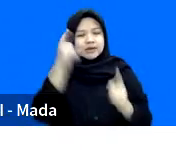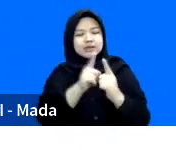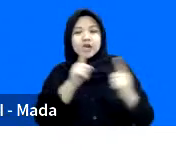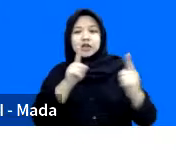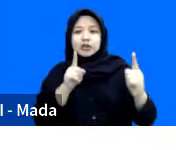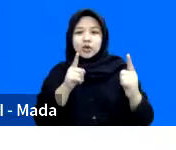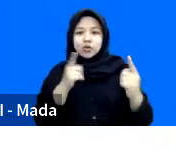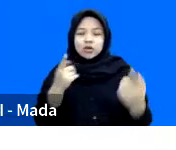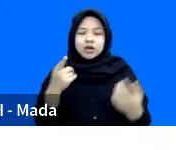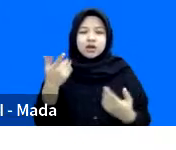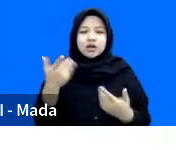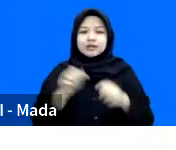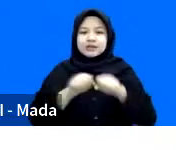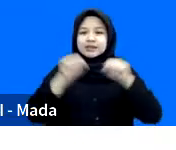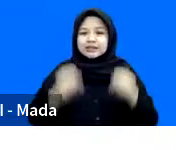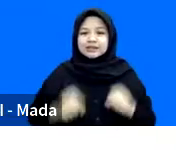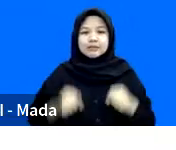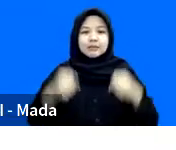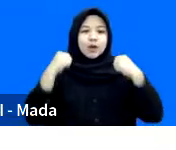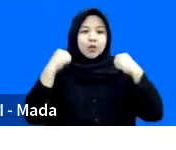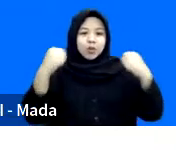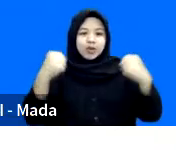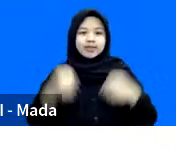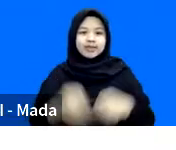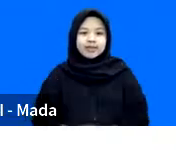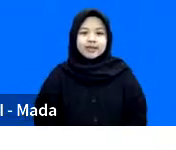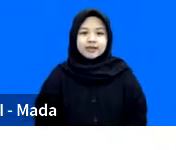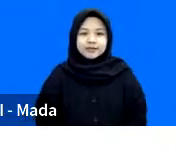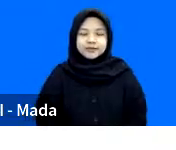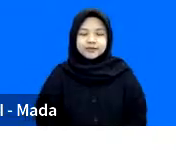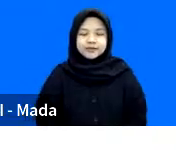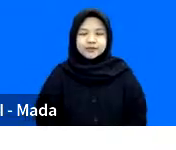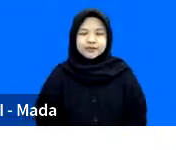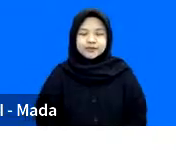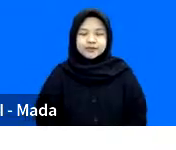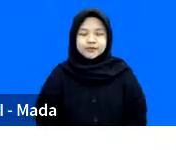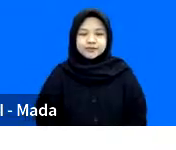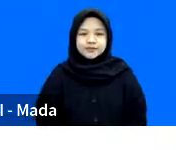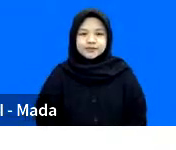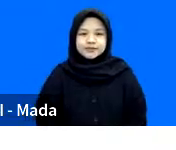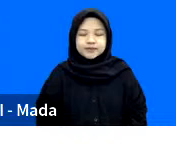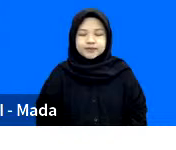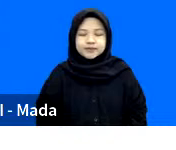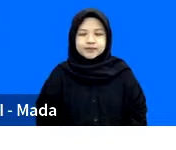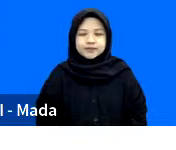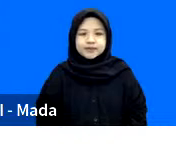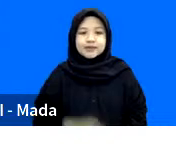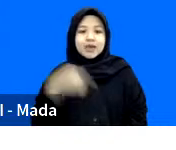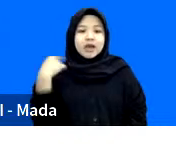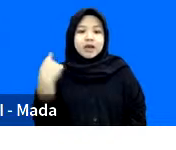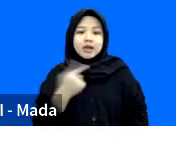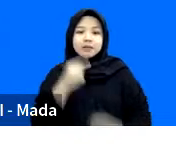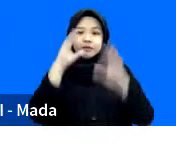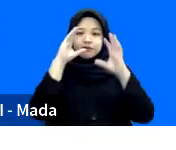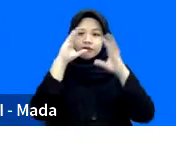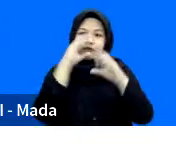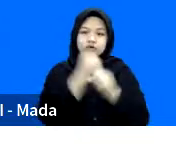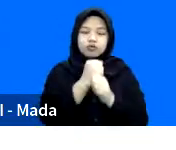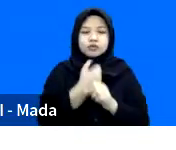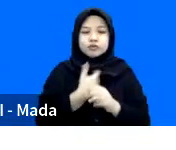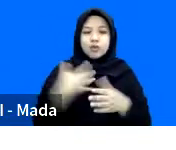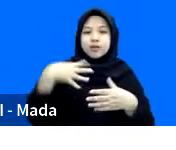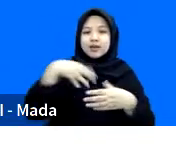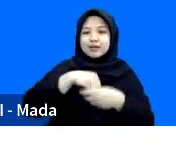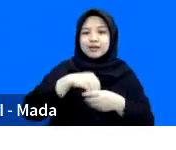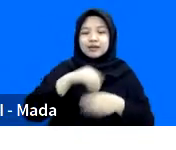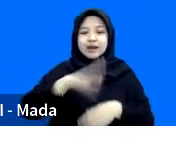transformation. UNICEF's Reimagine Education initiative focuses on reaching all children and young people